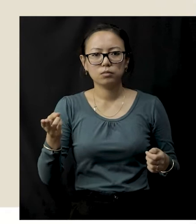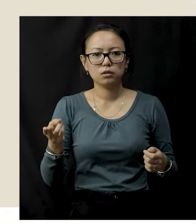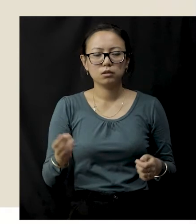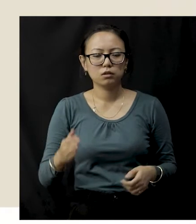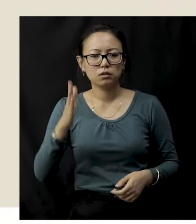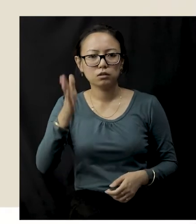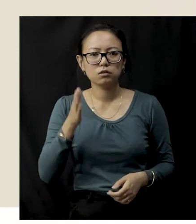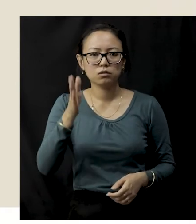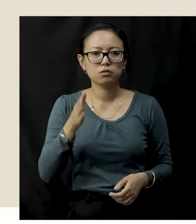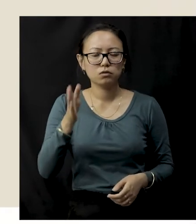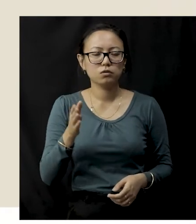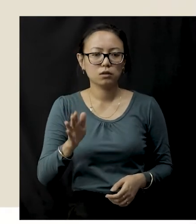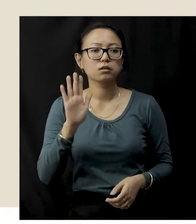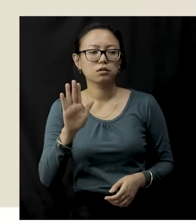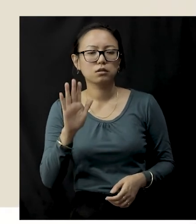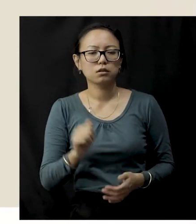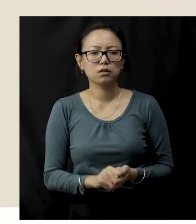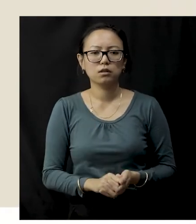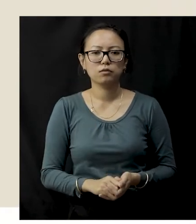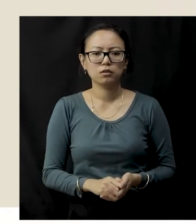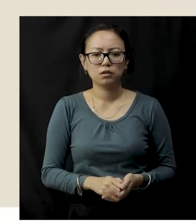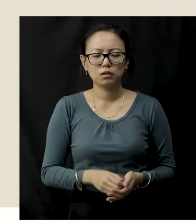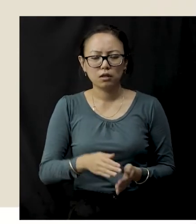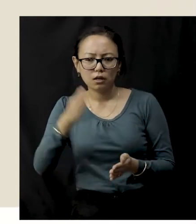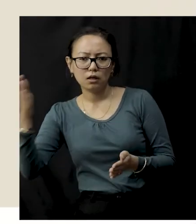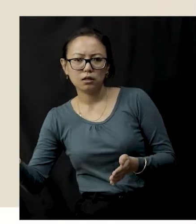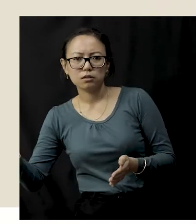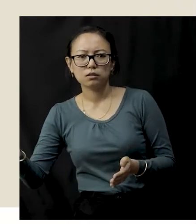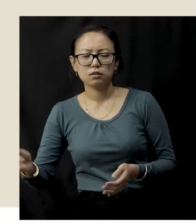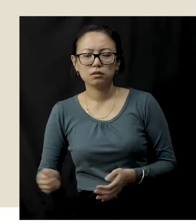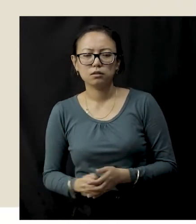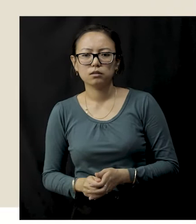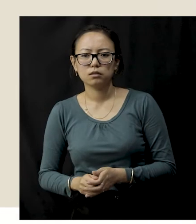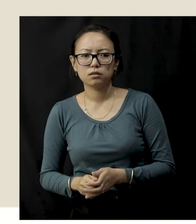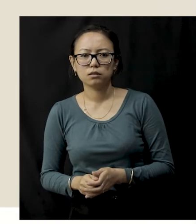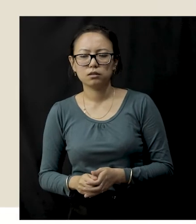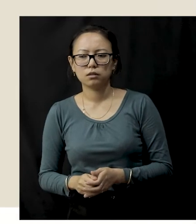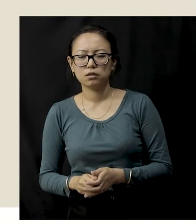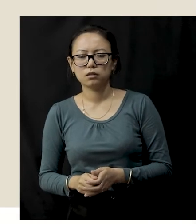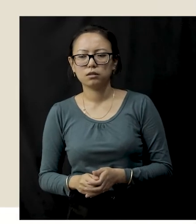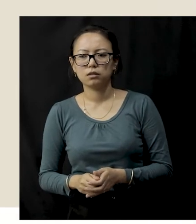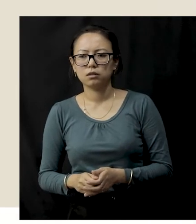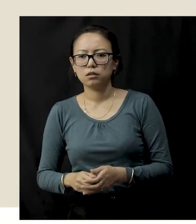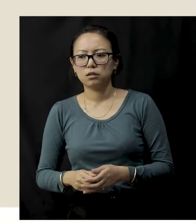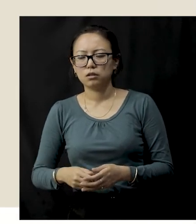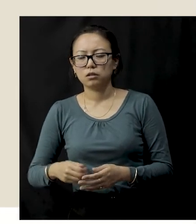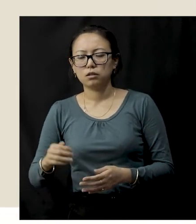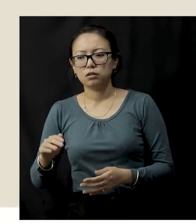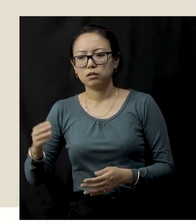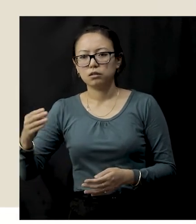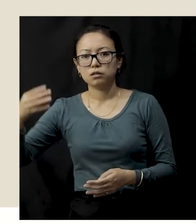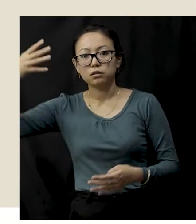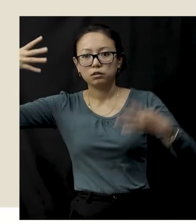other side of the column, there is wheels, okay? So now you're going to match them. If you need help,